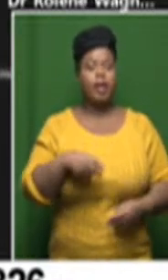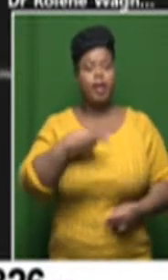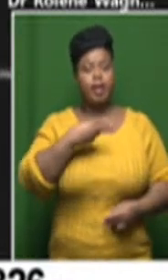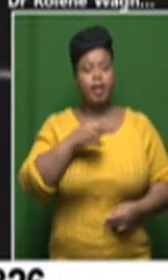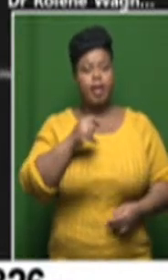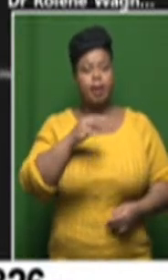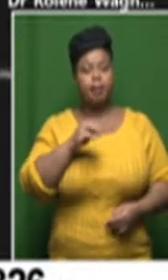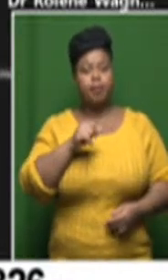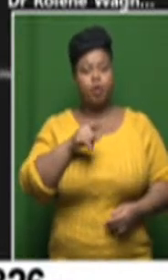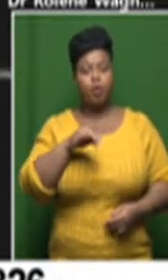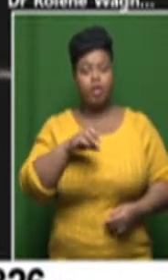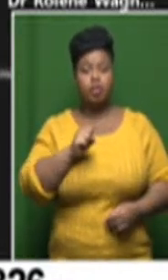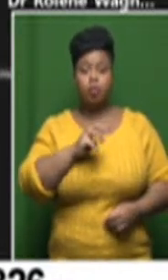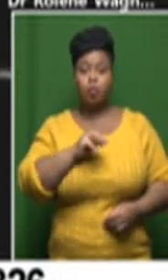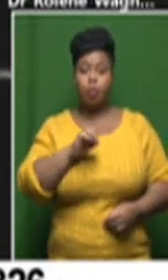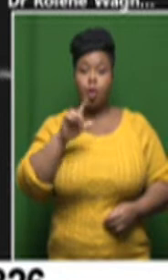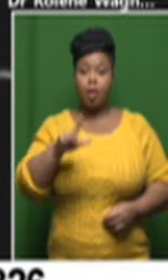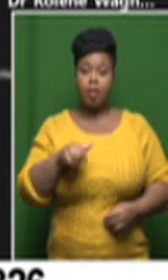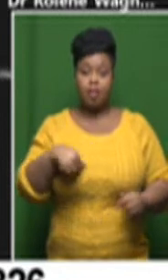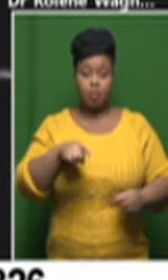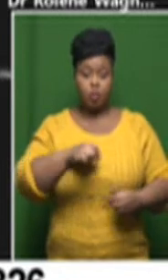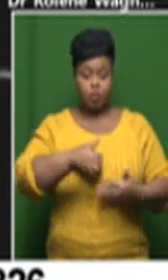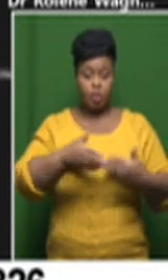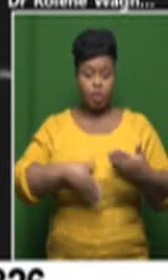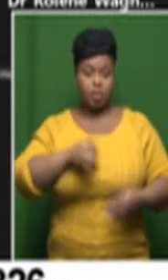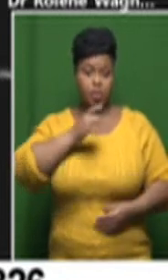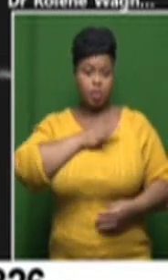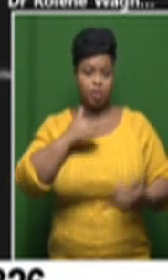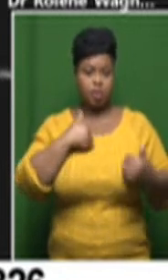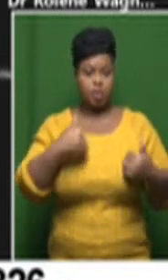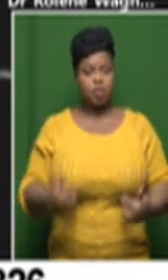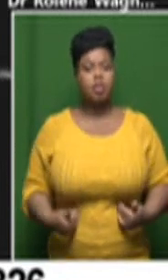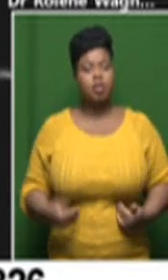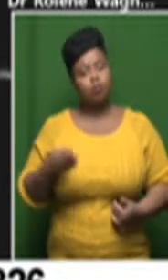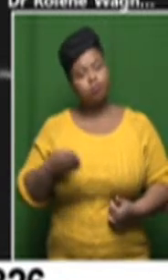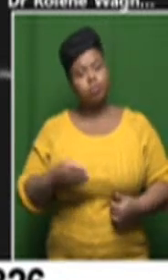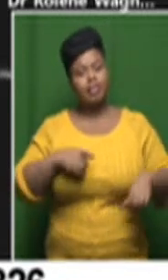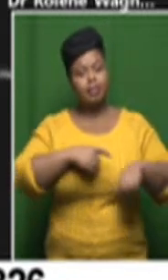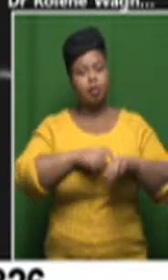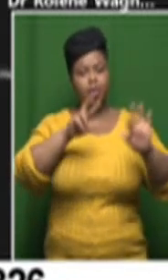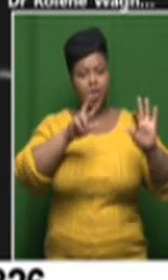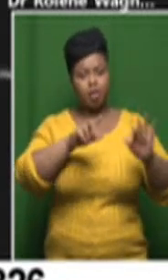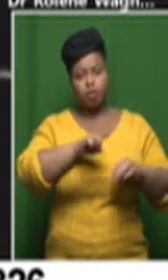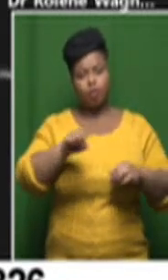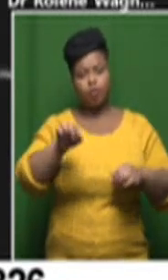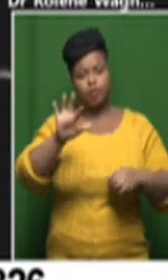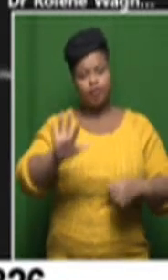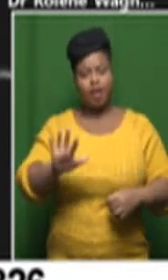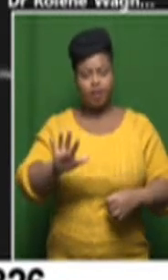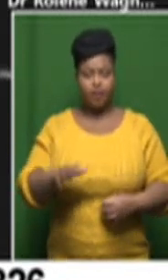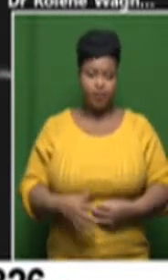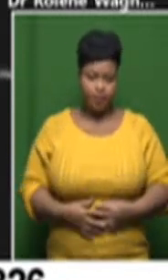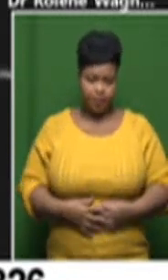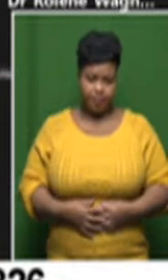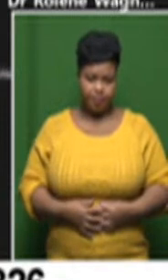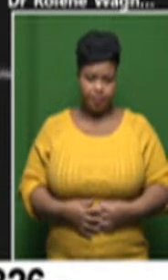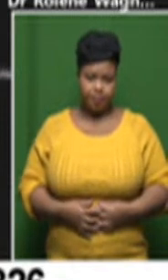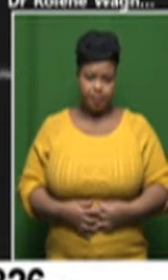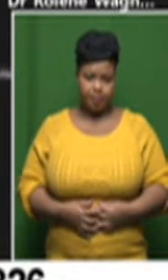this weekend. It's both Saturday and Sunday, and it will be there from 8 o'clock until 5 o'clock in the